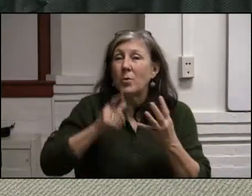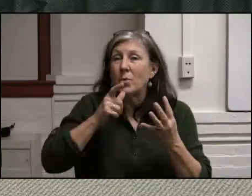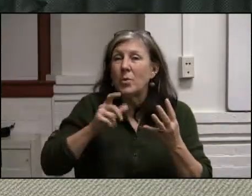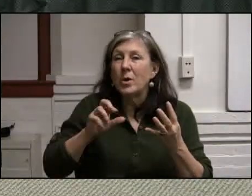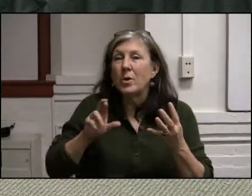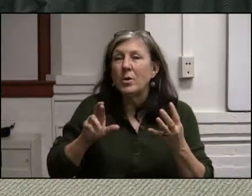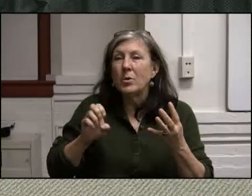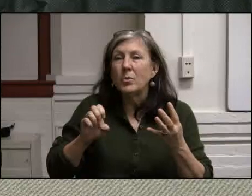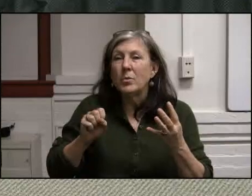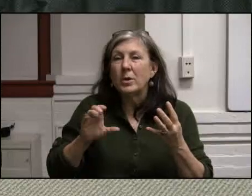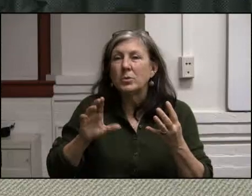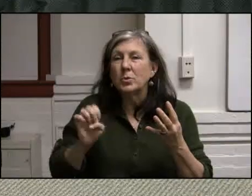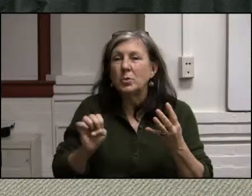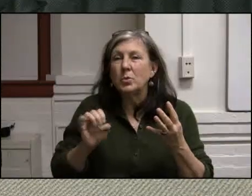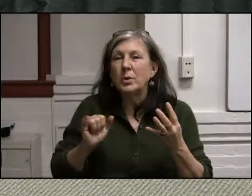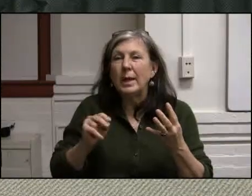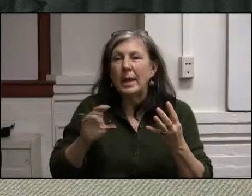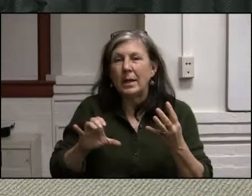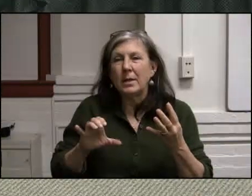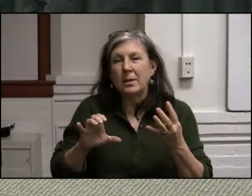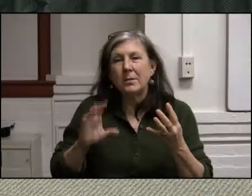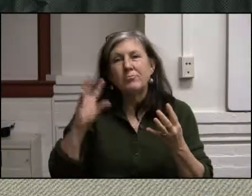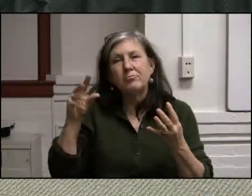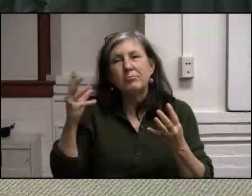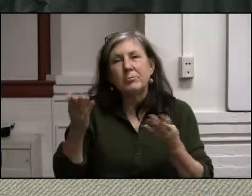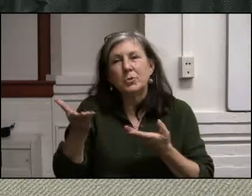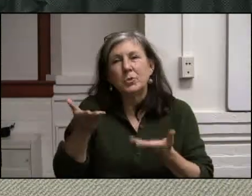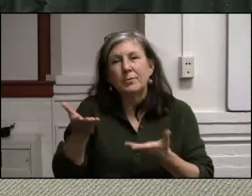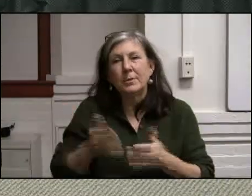in the few months ahead.